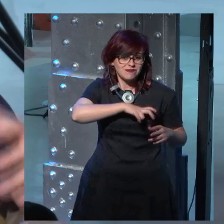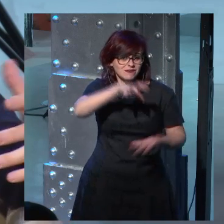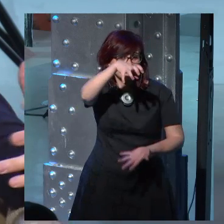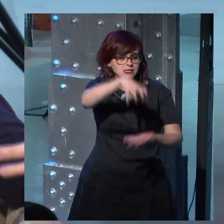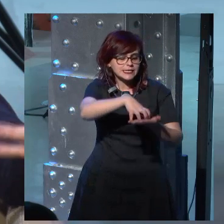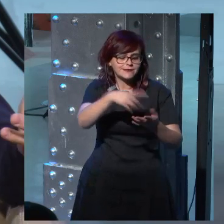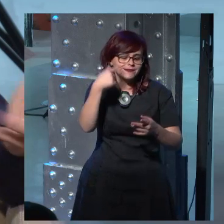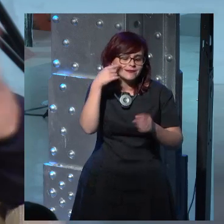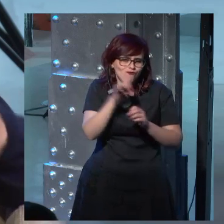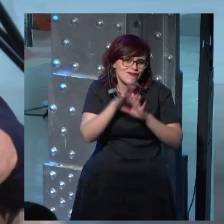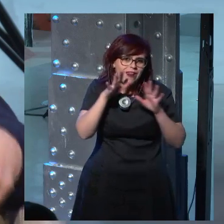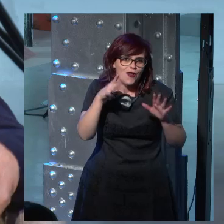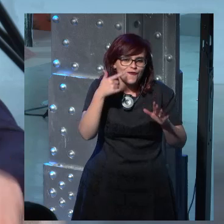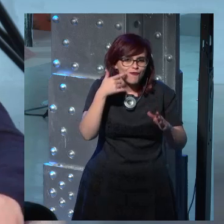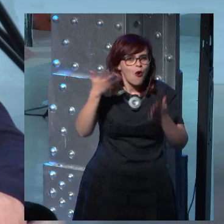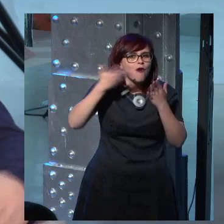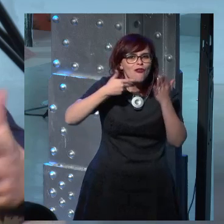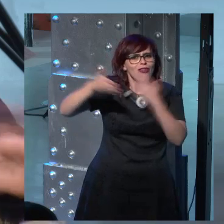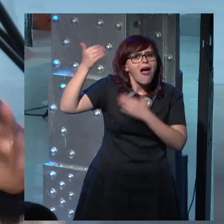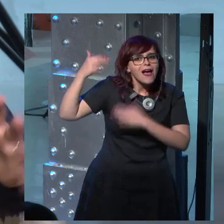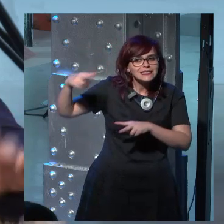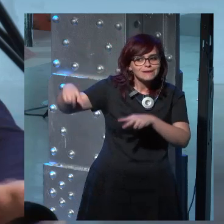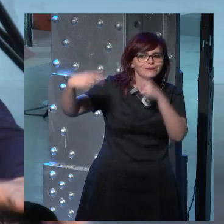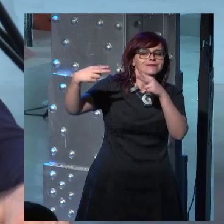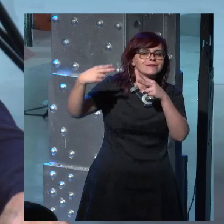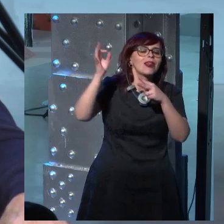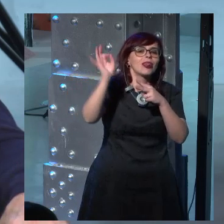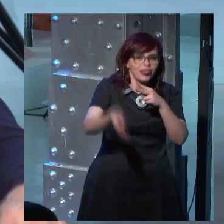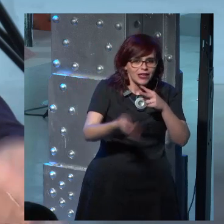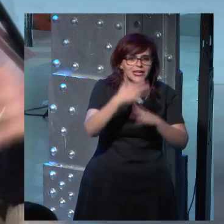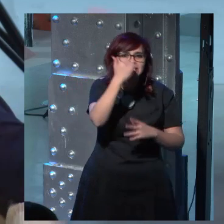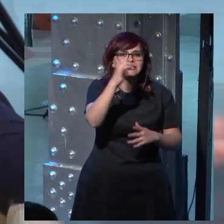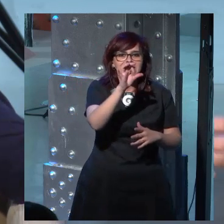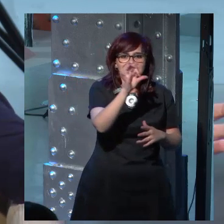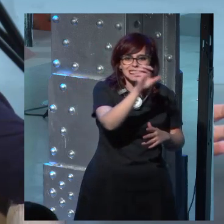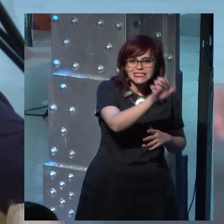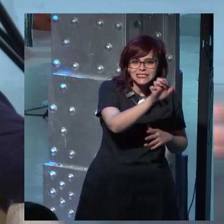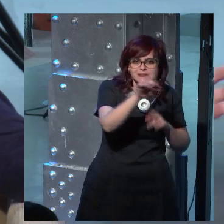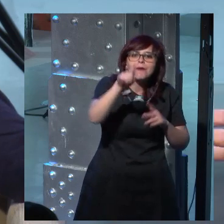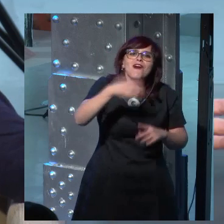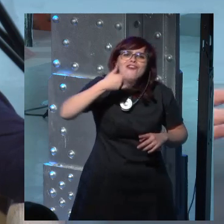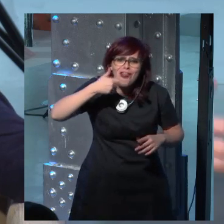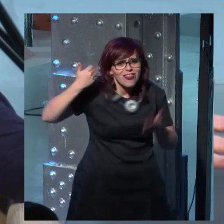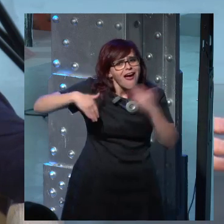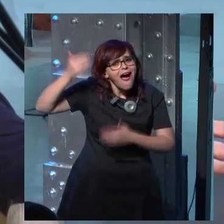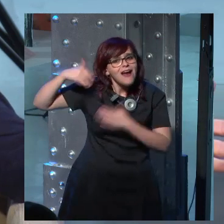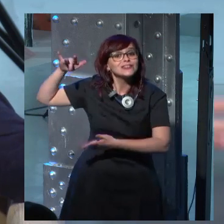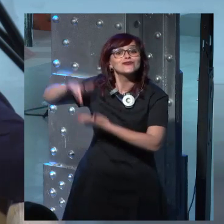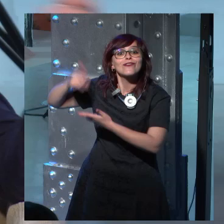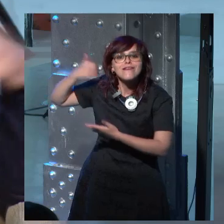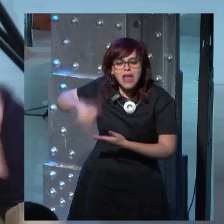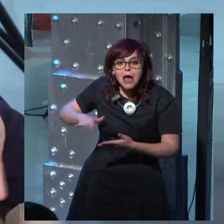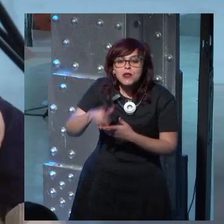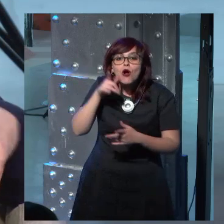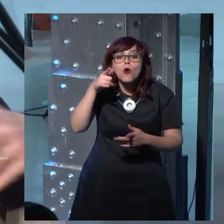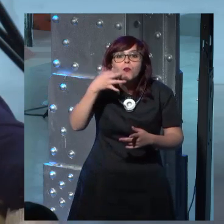was. And Jesse, I think, knows Saul, but it's hard to say whether he just saw Saul on the commercial